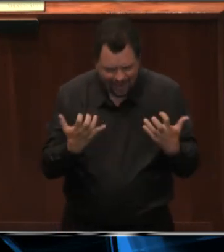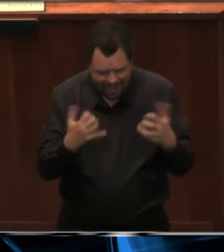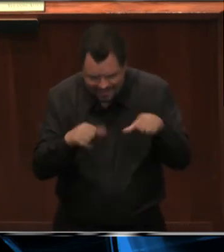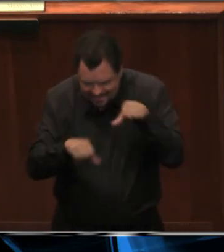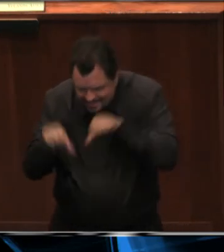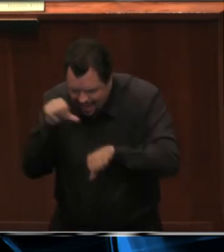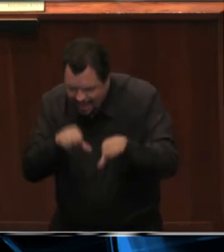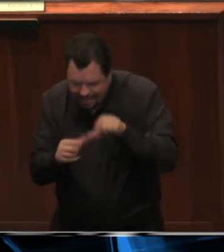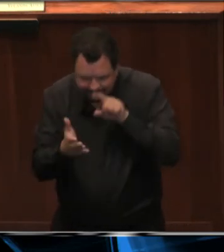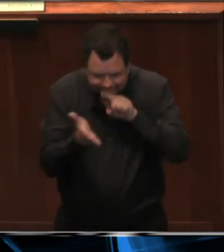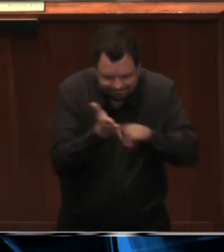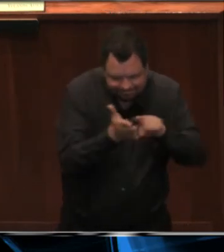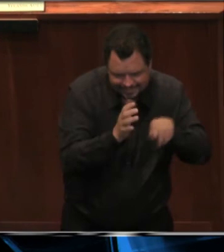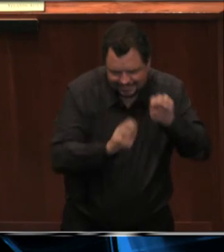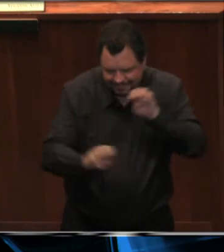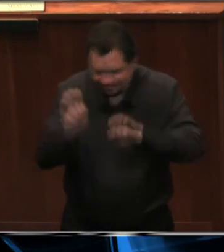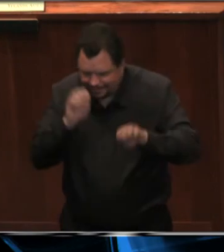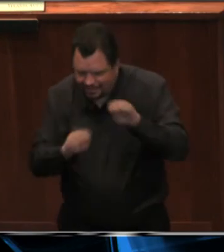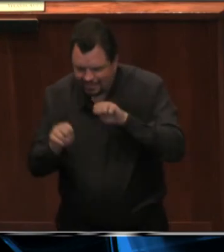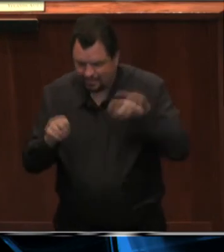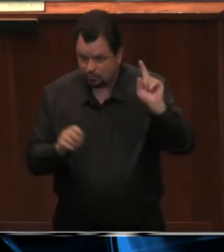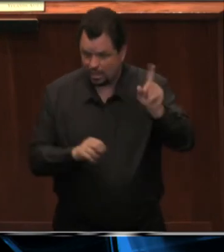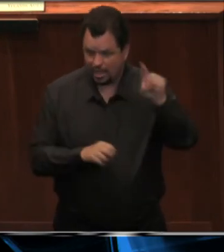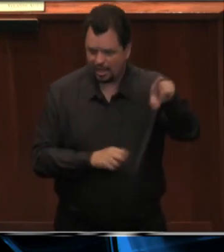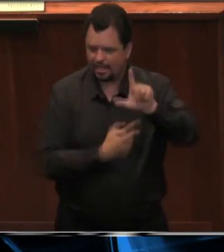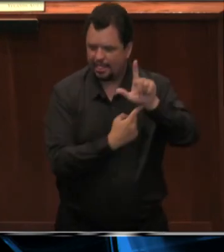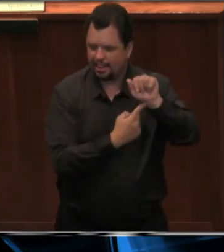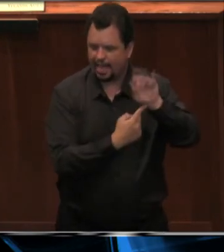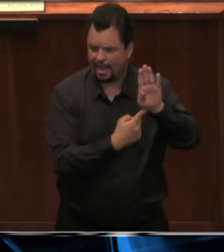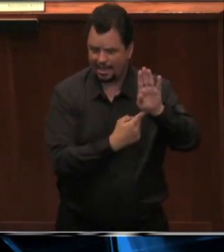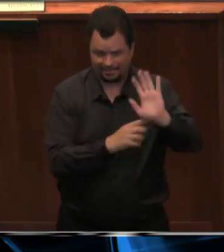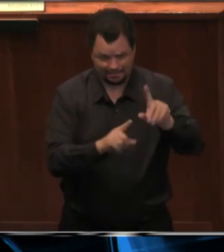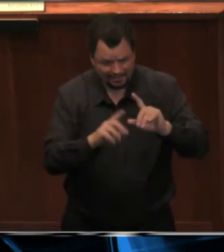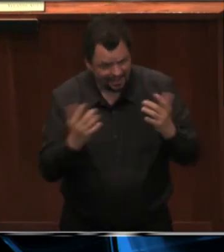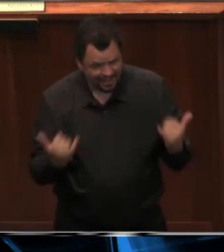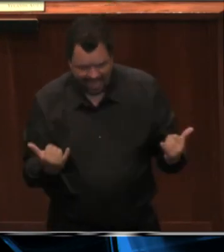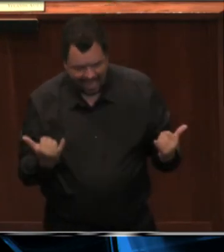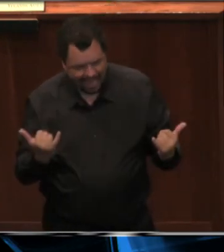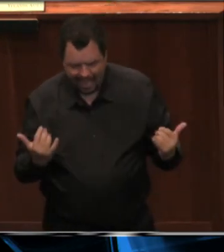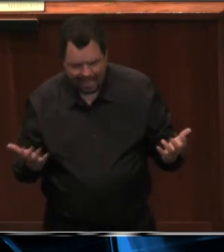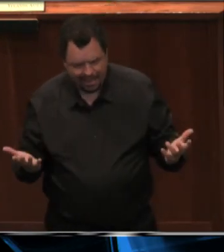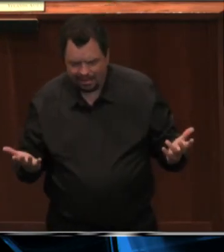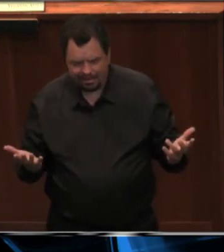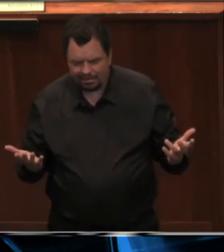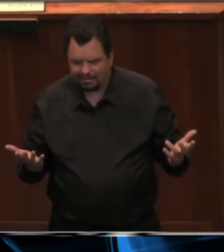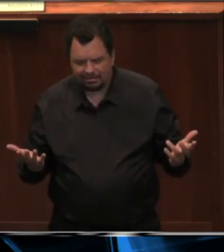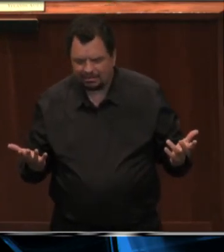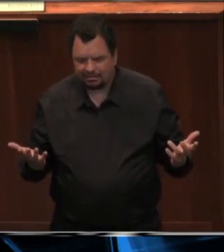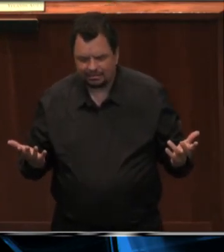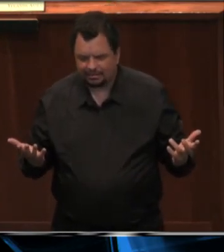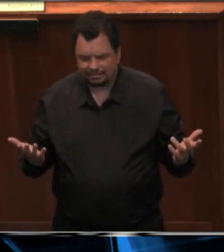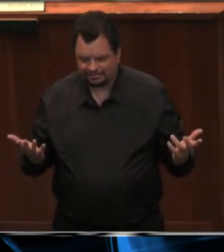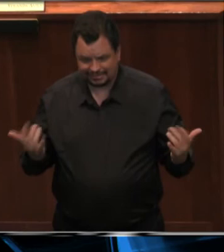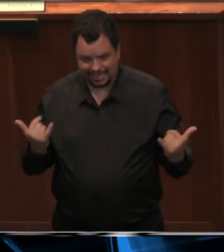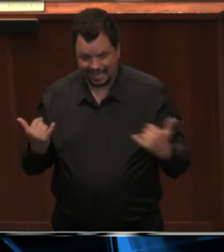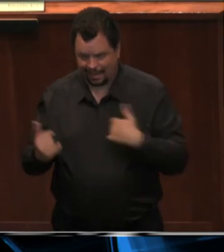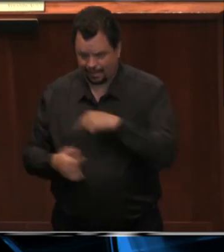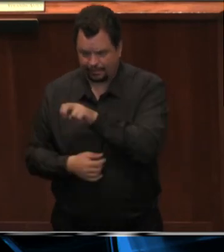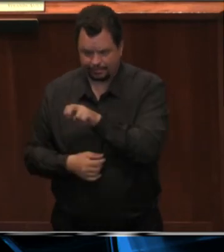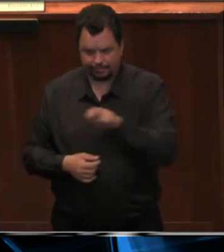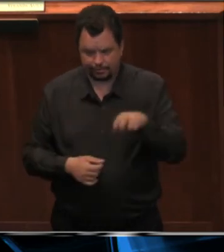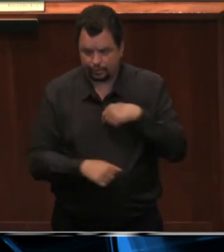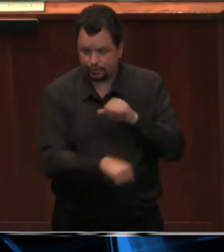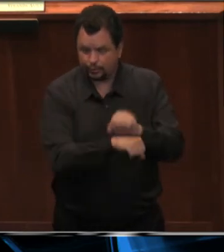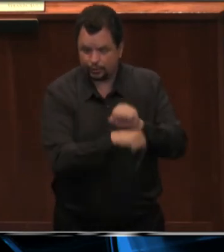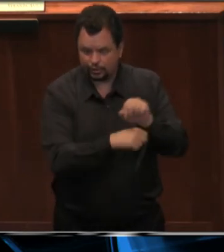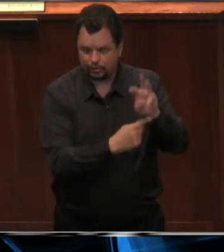lab. Instead, I bring a glimpse of the rest of the world to students in Widefield School District 3 by teaching